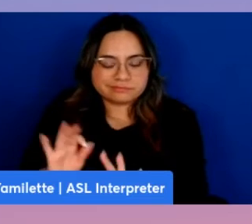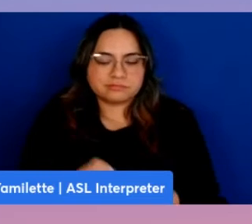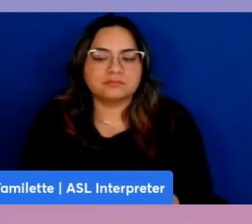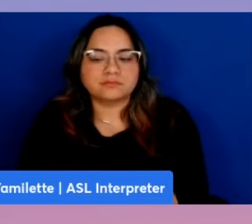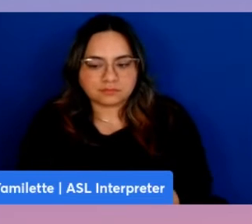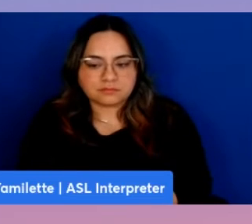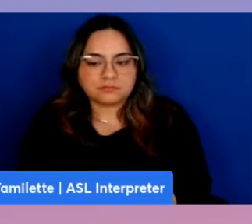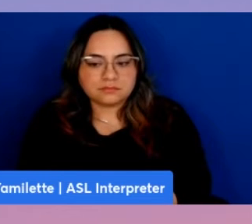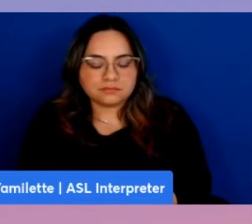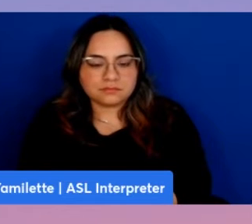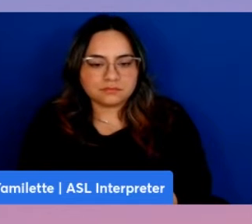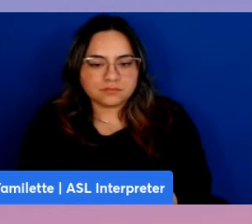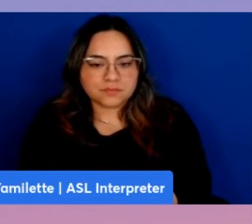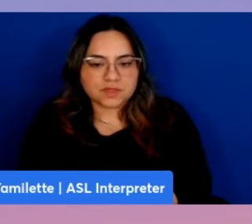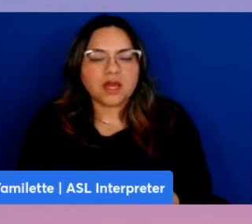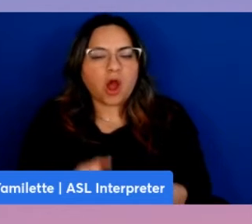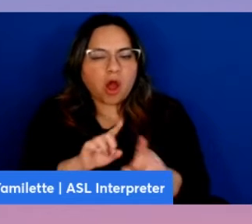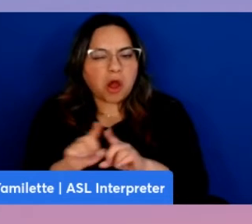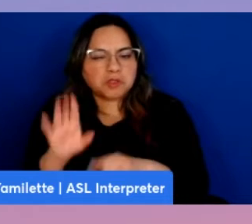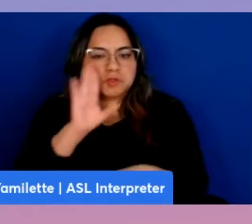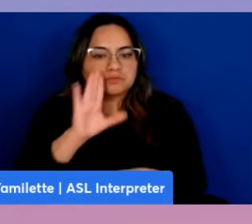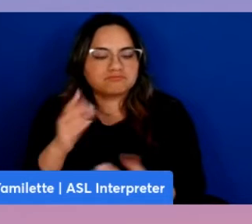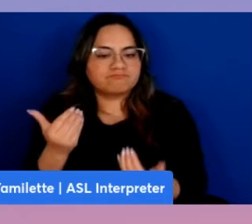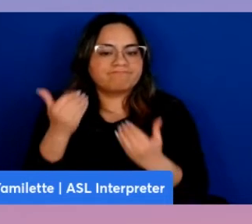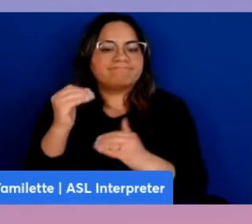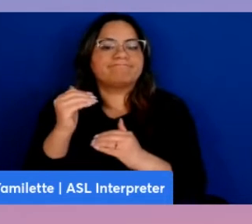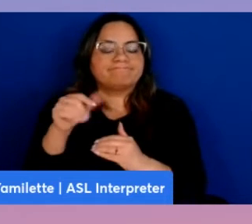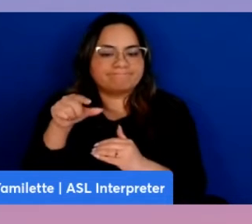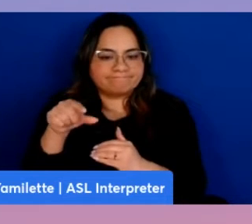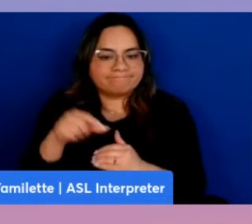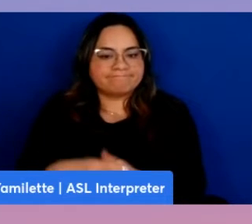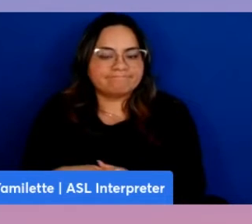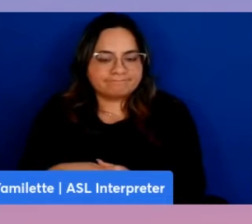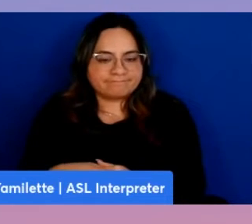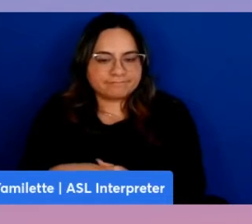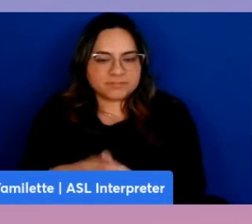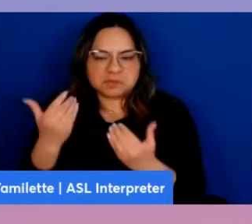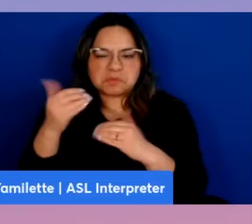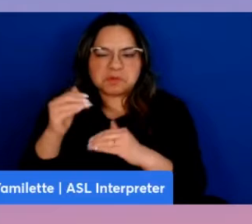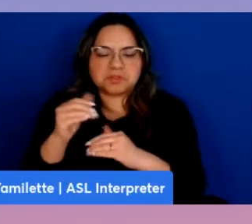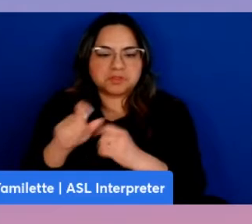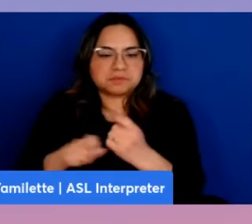We are also going to restrict to just specific branches.